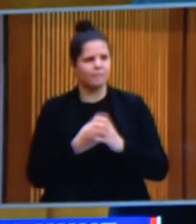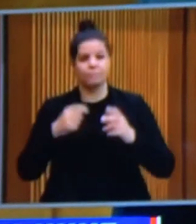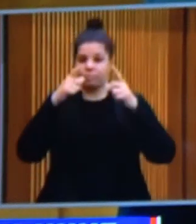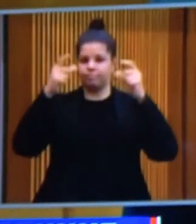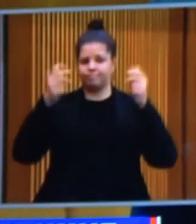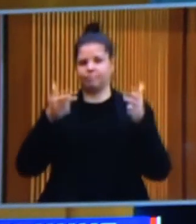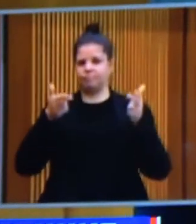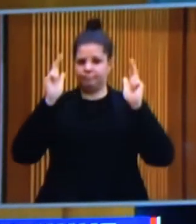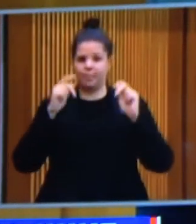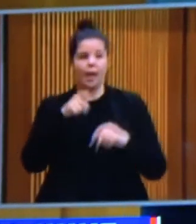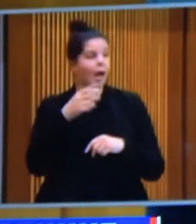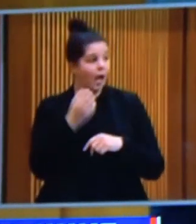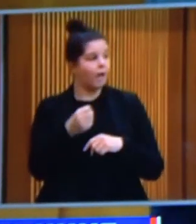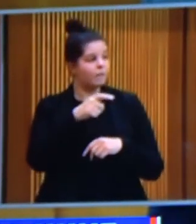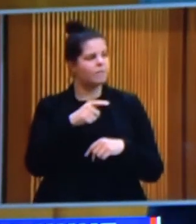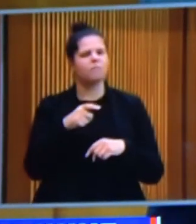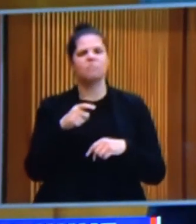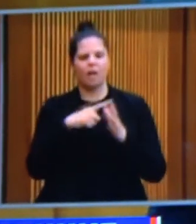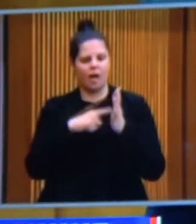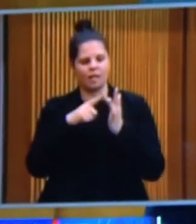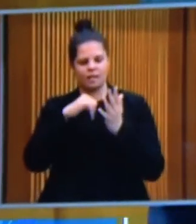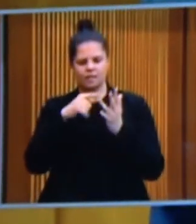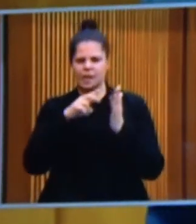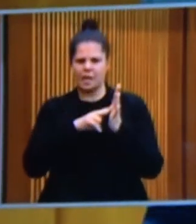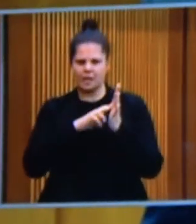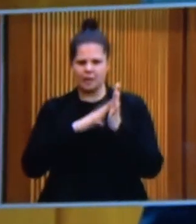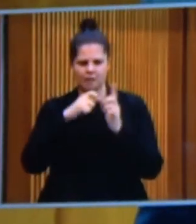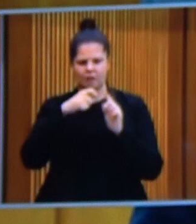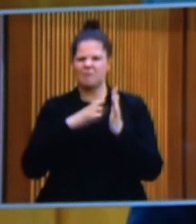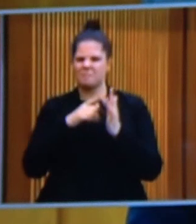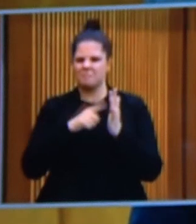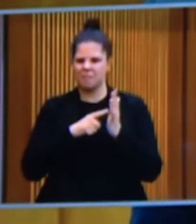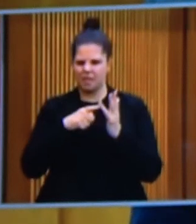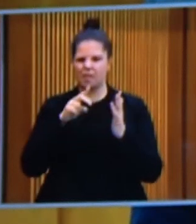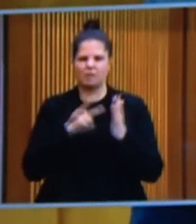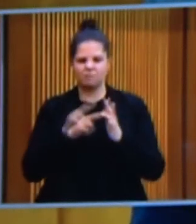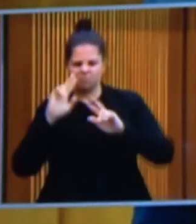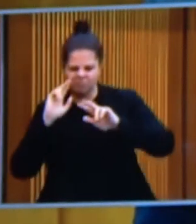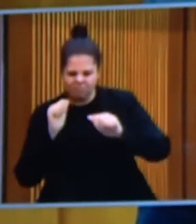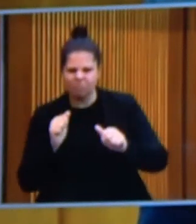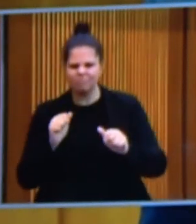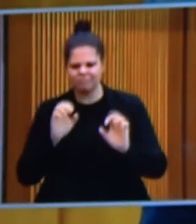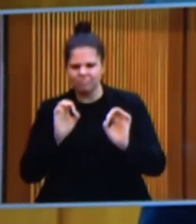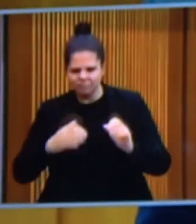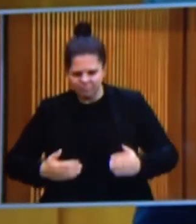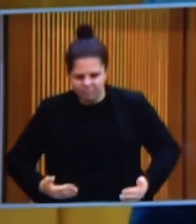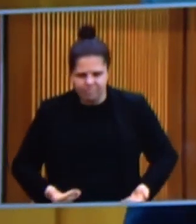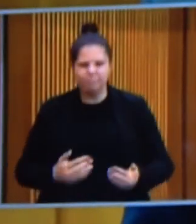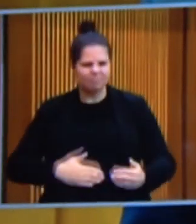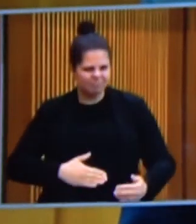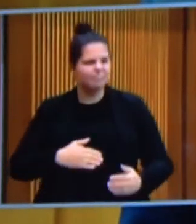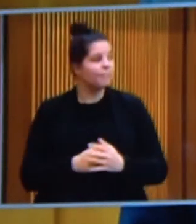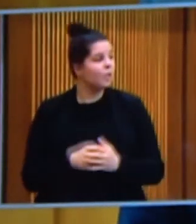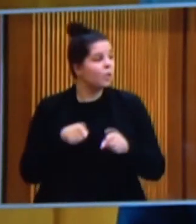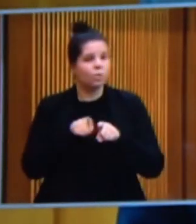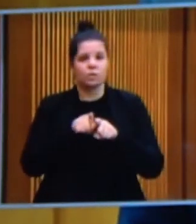and Midwifery Officer, Alison McMillan, and the Deputy Chief Medical Officer,